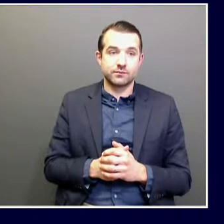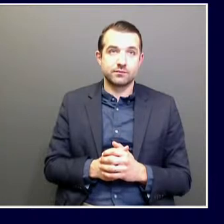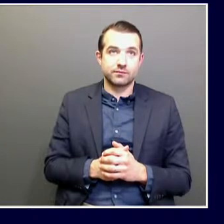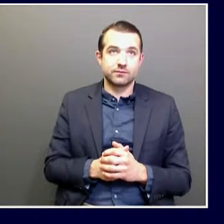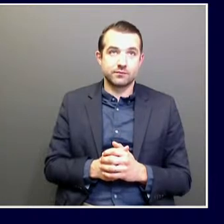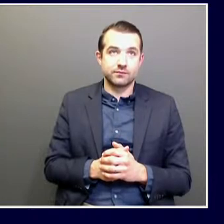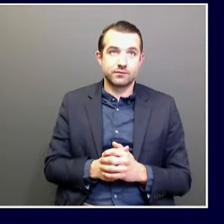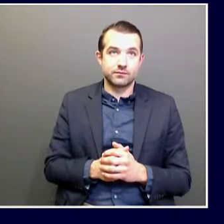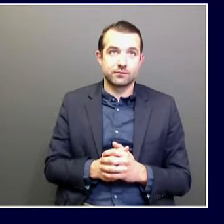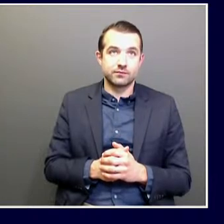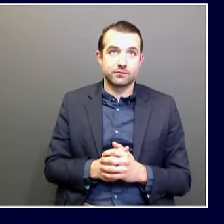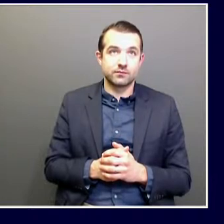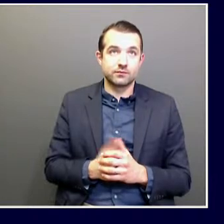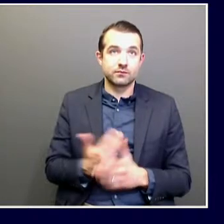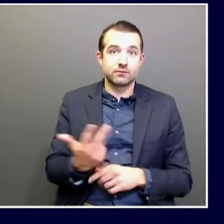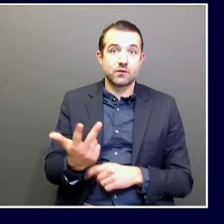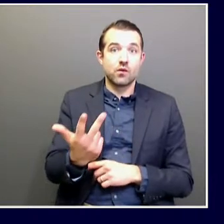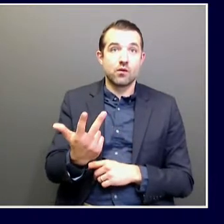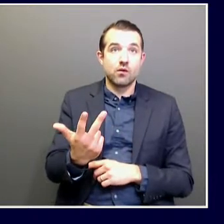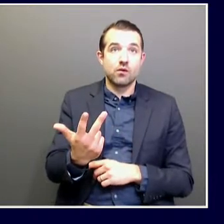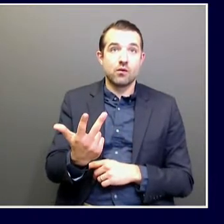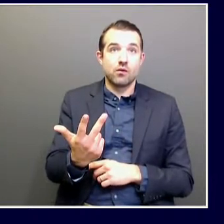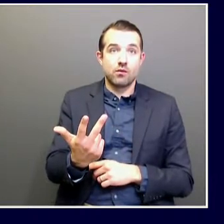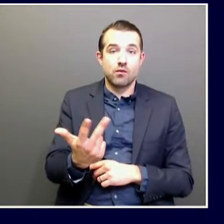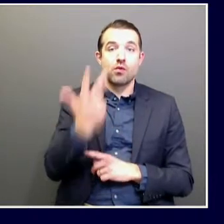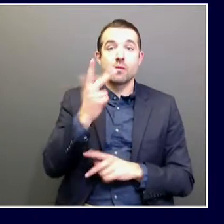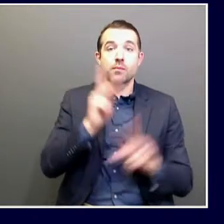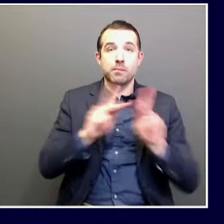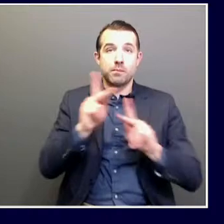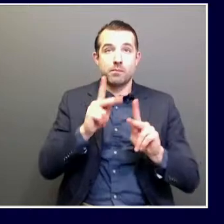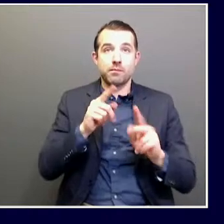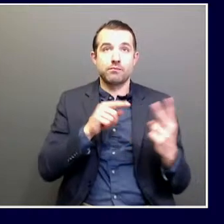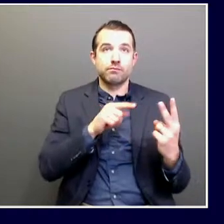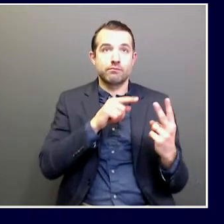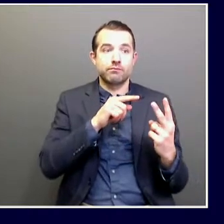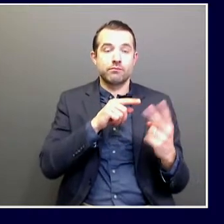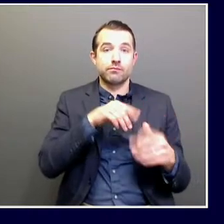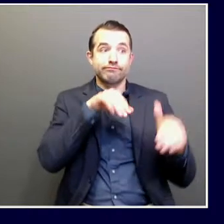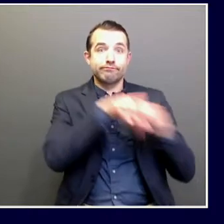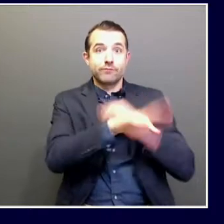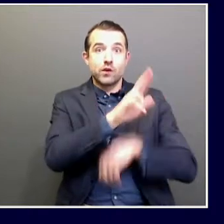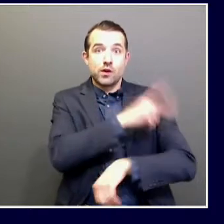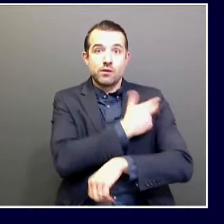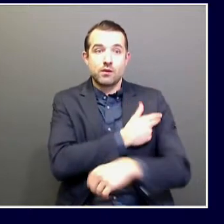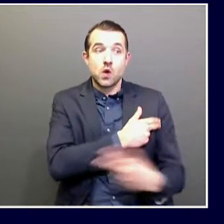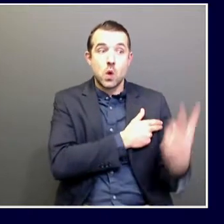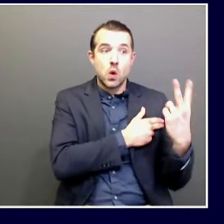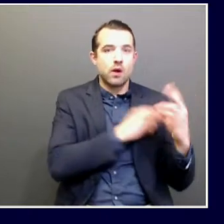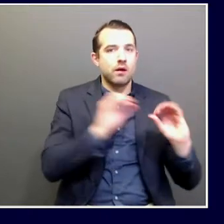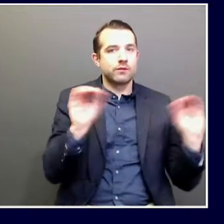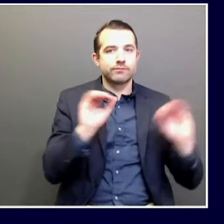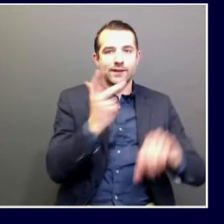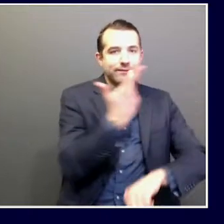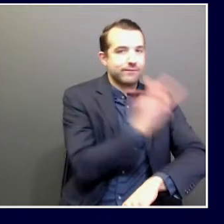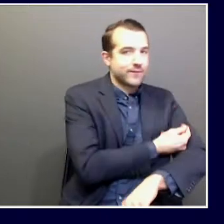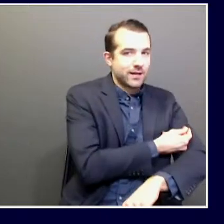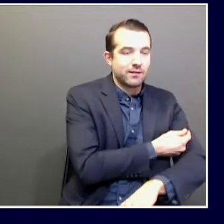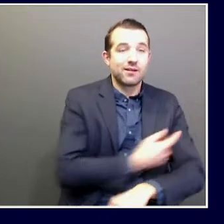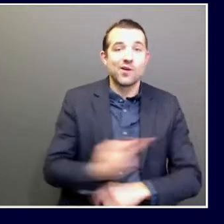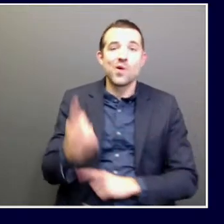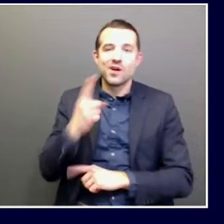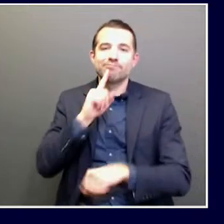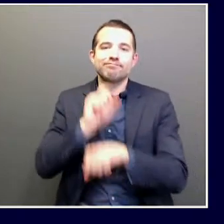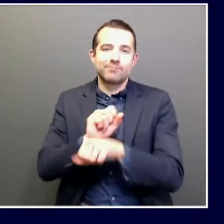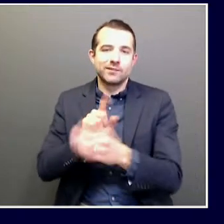in Maine with COVID-19 are not fully vaccinated. And as you look at those who are in the